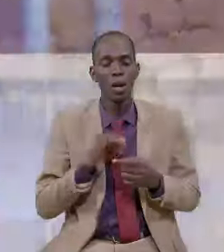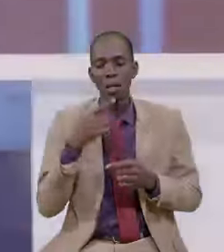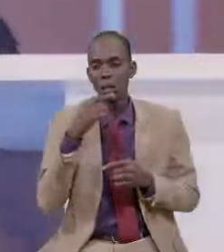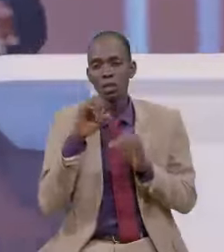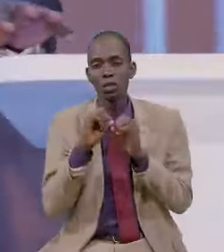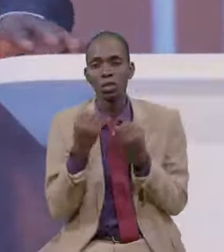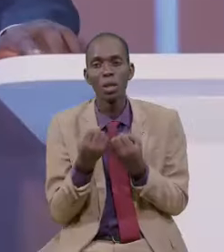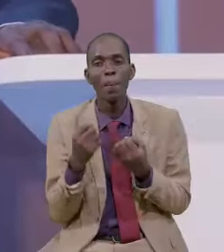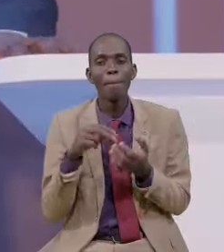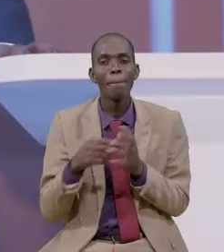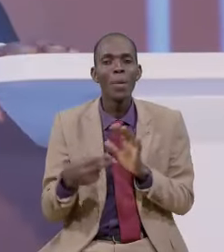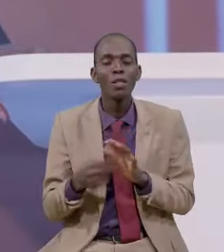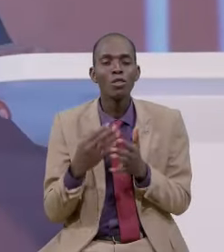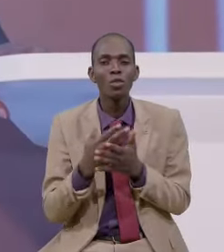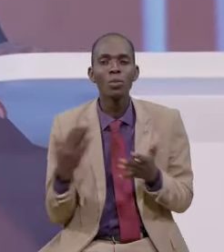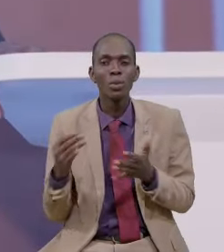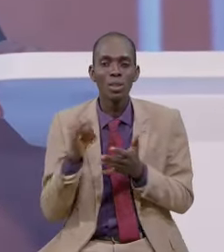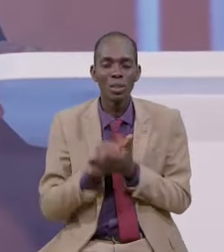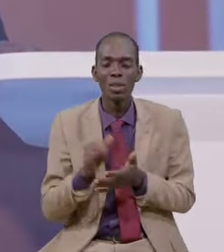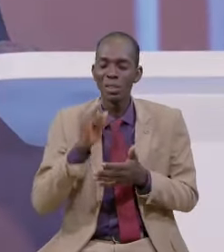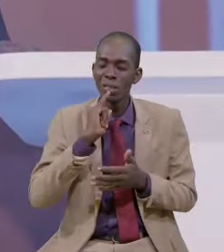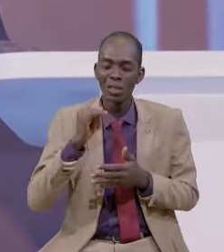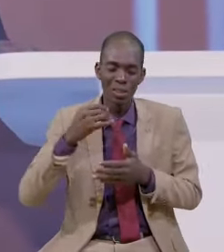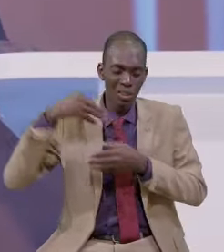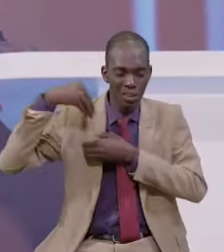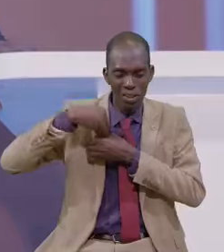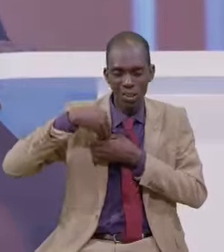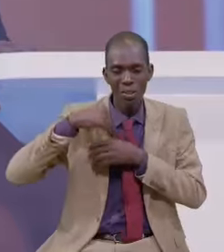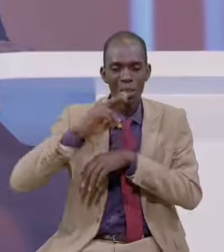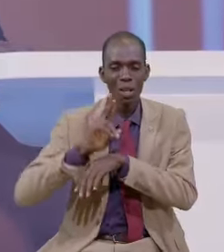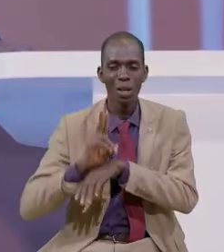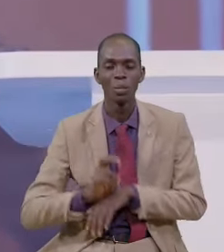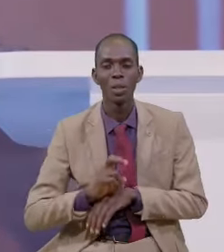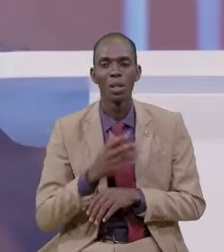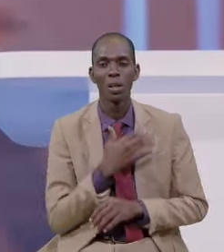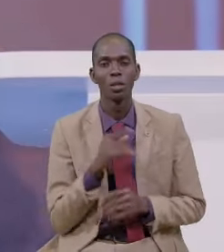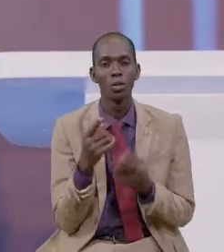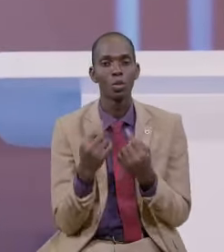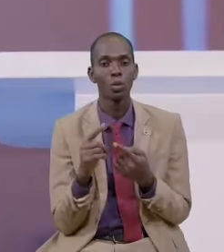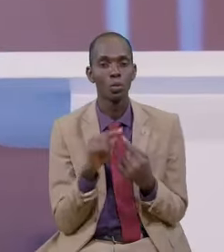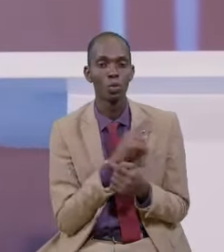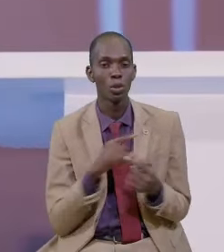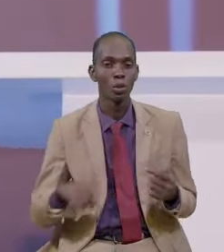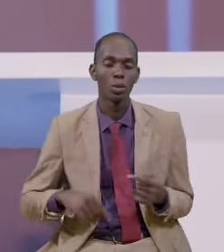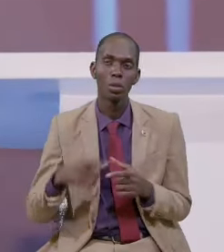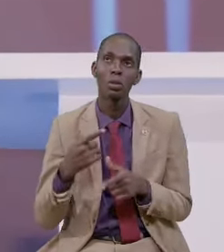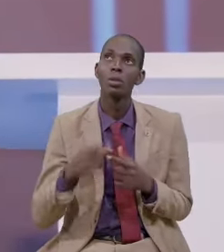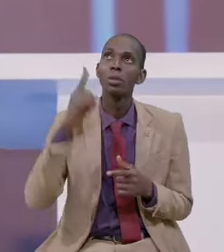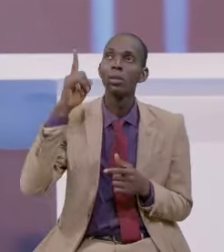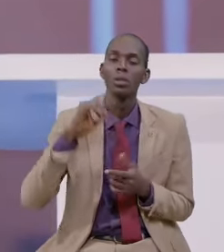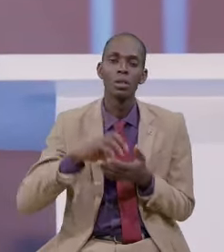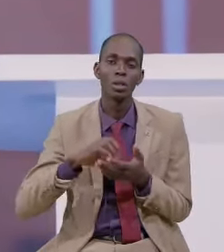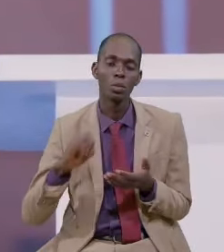thing is ingrained inside. And then you come to the Lord, he uproots that. That